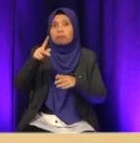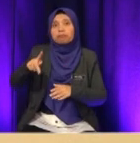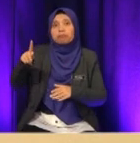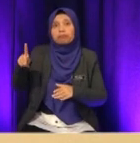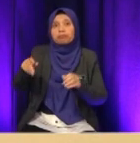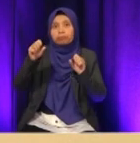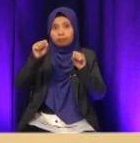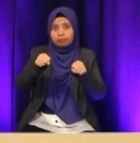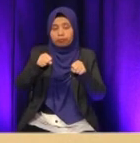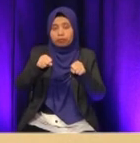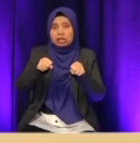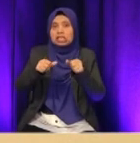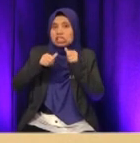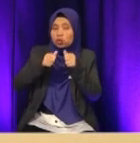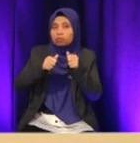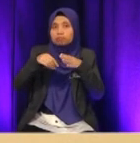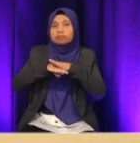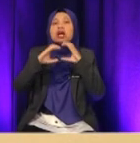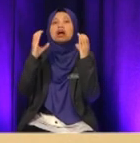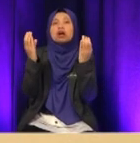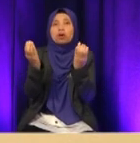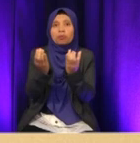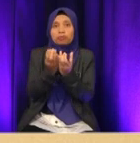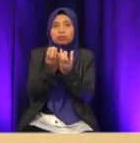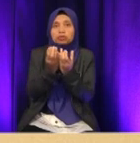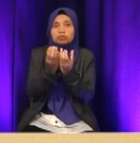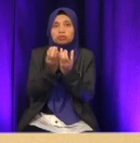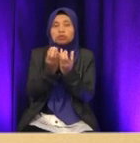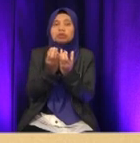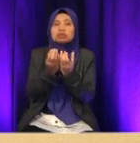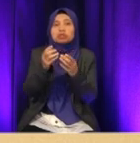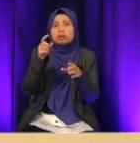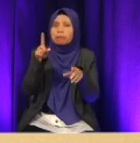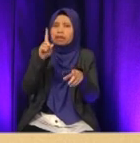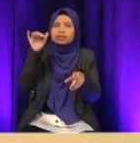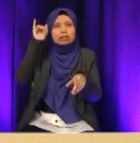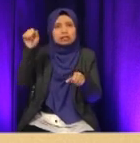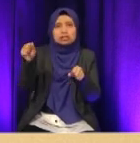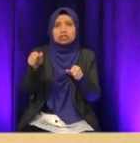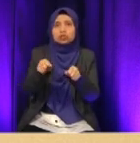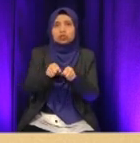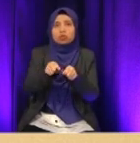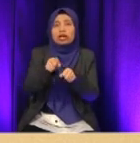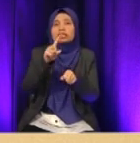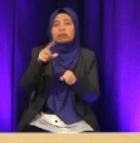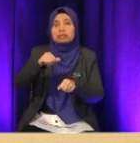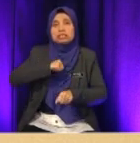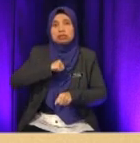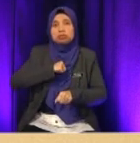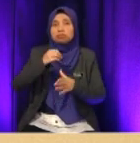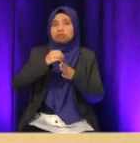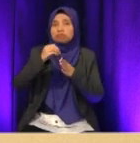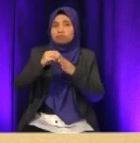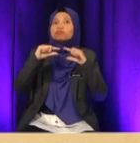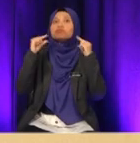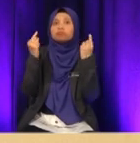do to help their community. Which do you think would be most suitable for groups of volunteers to do and which for individuals? Okay.